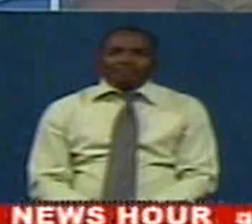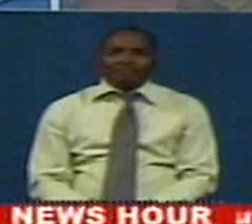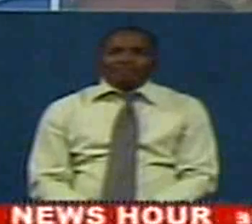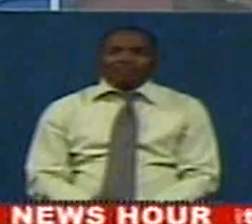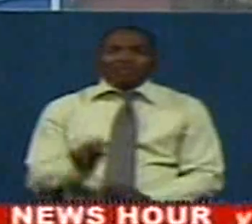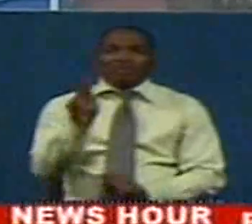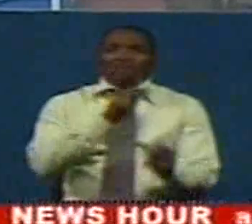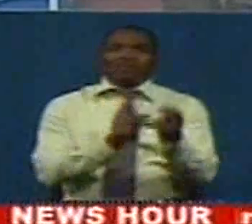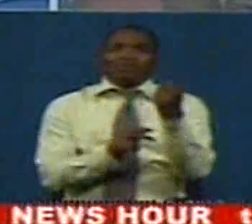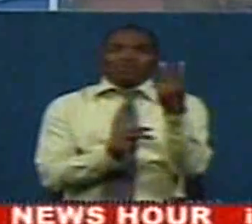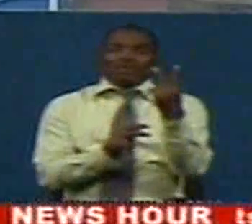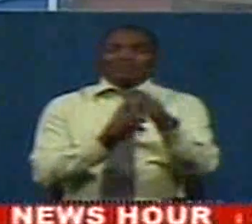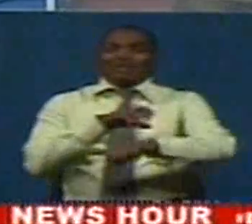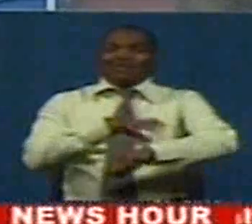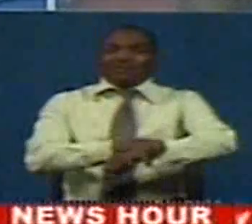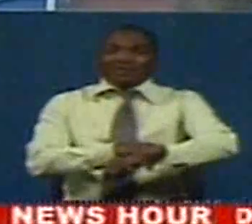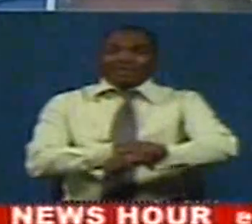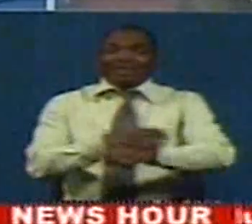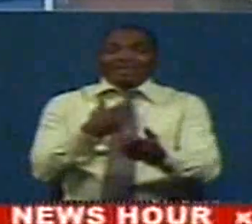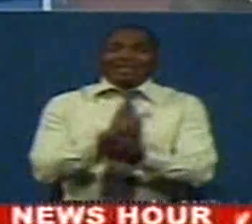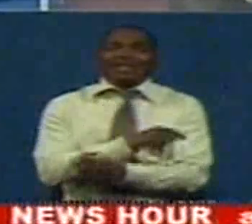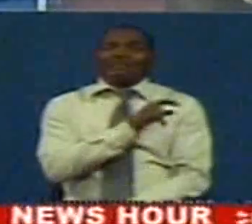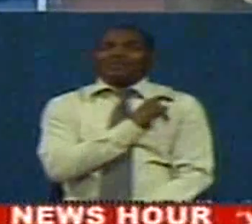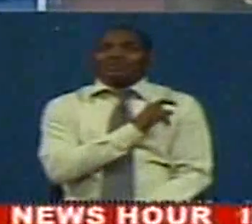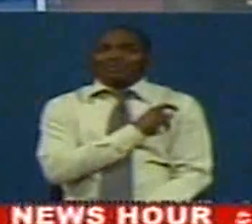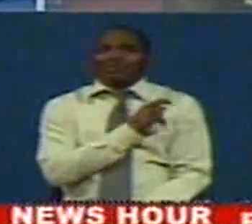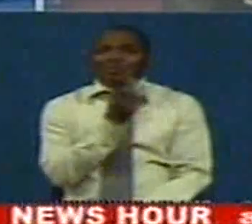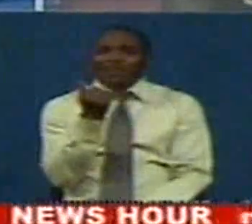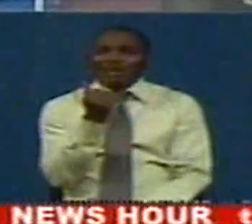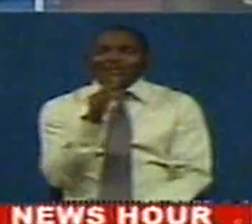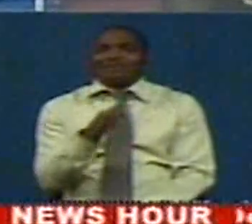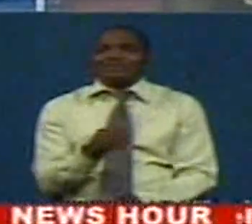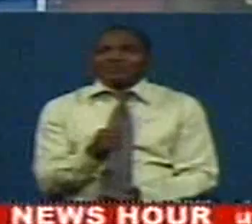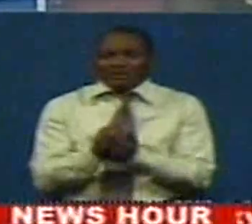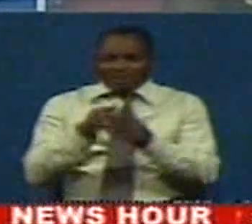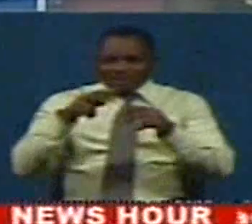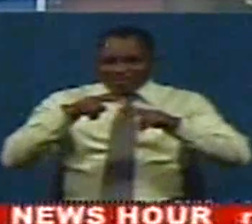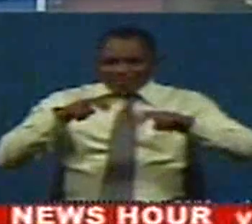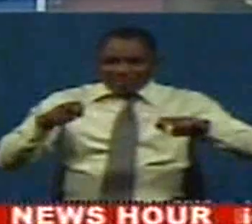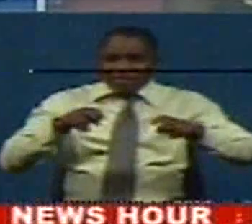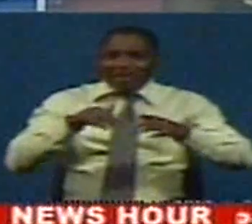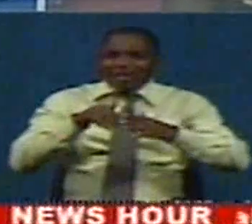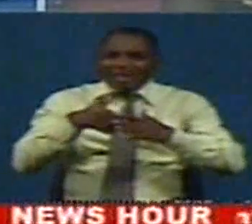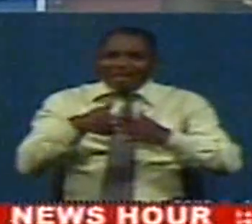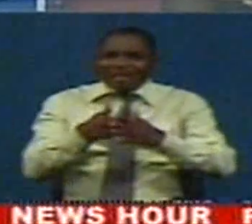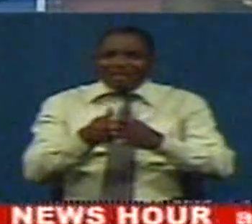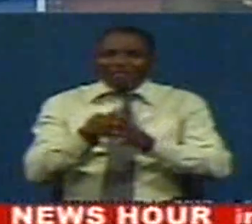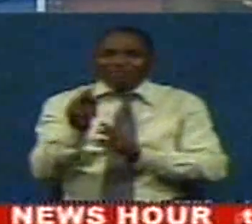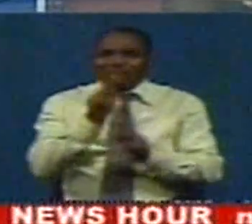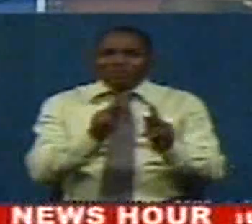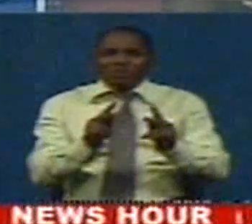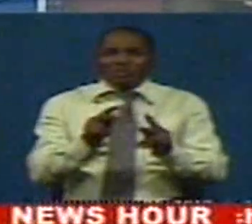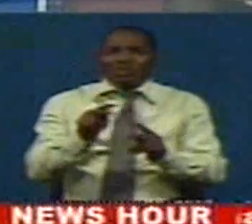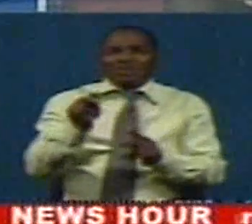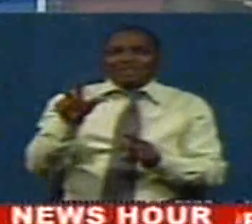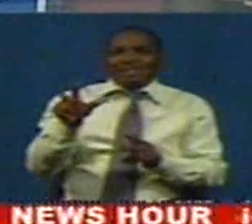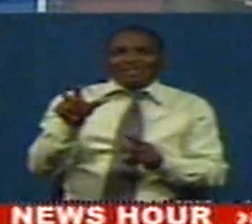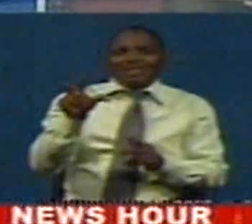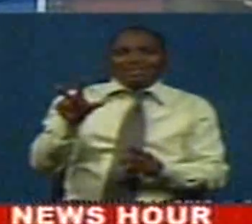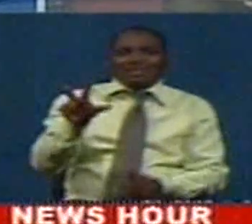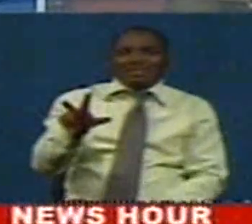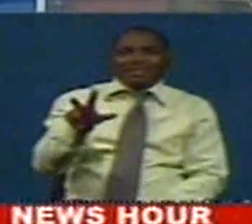12 people have been arrested by the Ghana Police Service to assist in investigations into how a total of